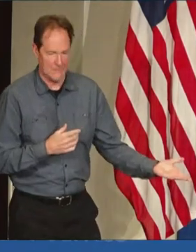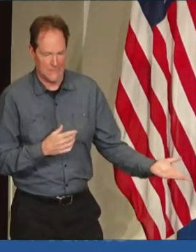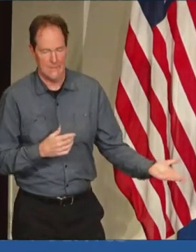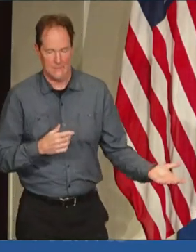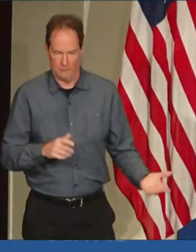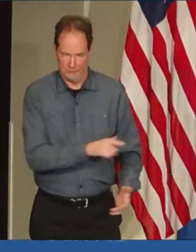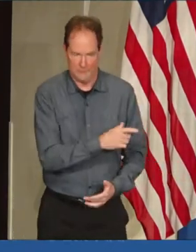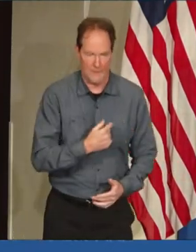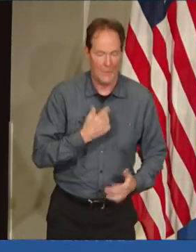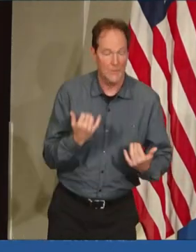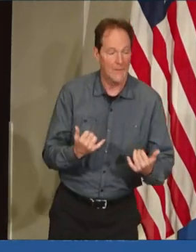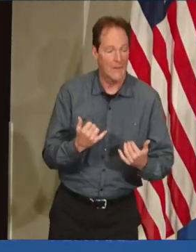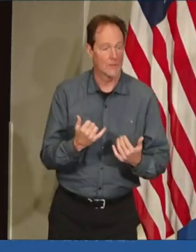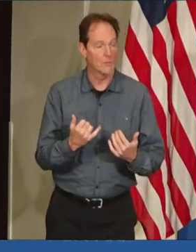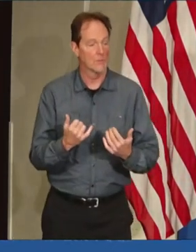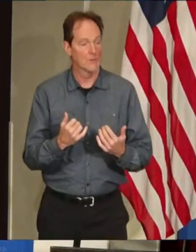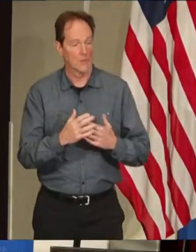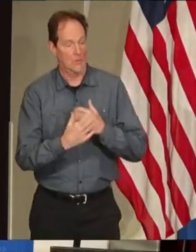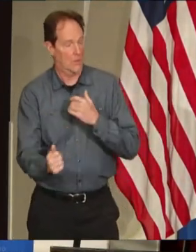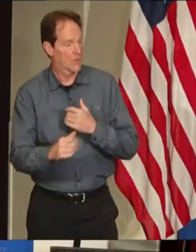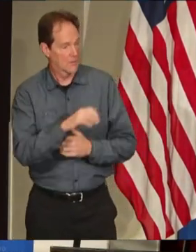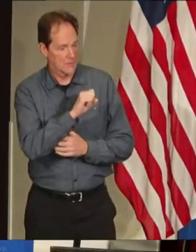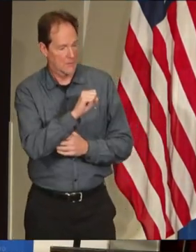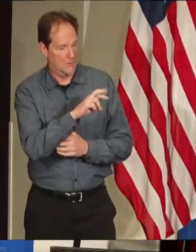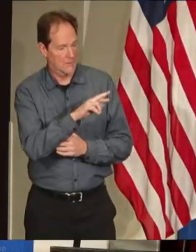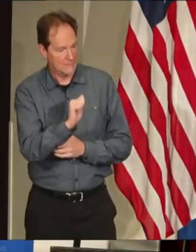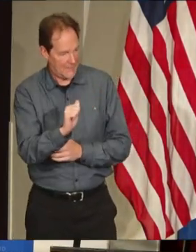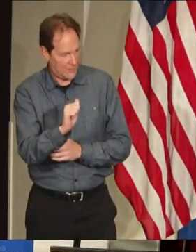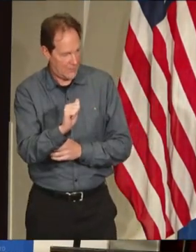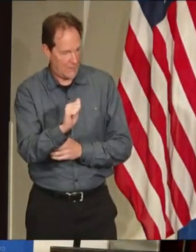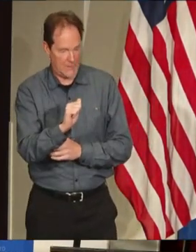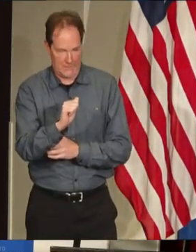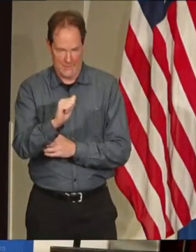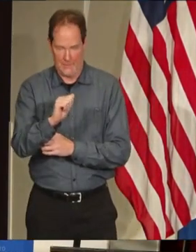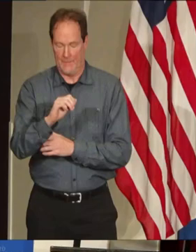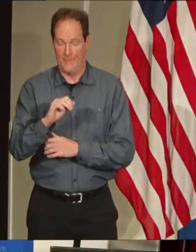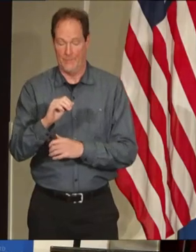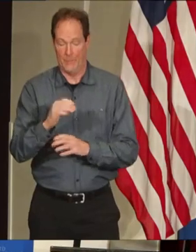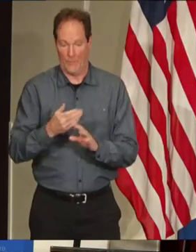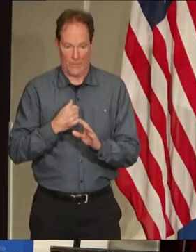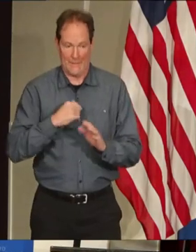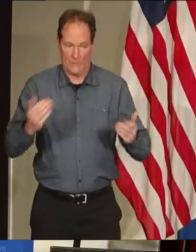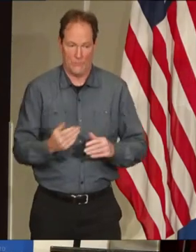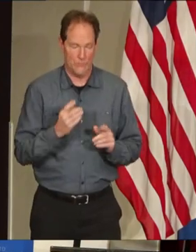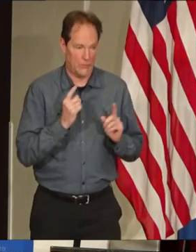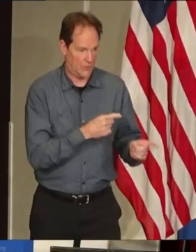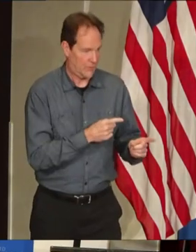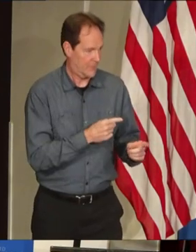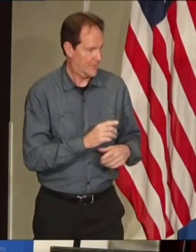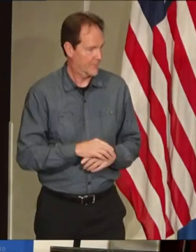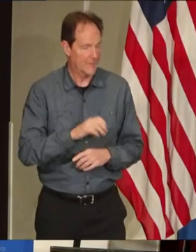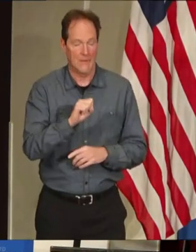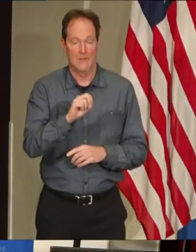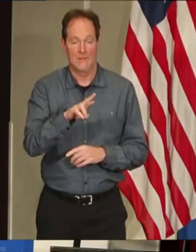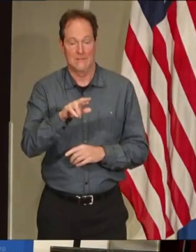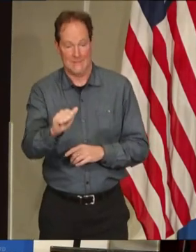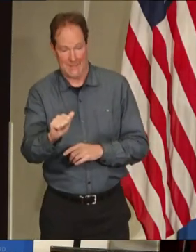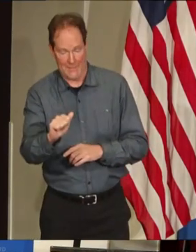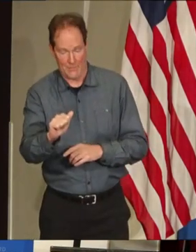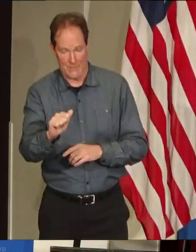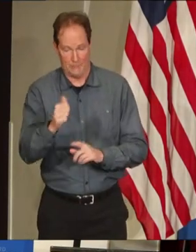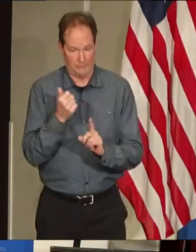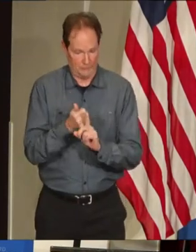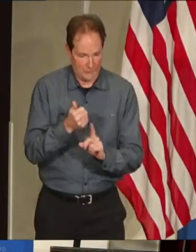do is call up Sarah Minkara, but not before I get to introduce her. Sarah